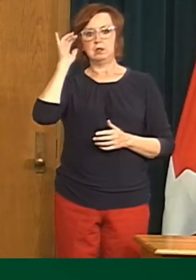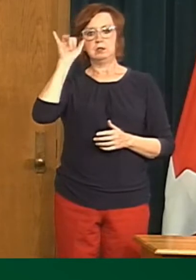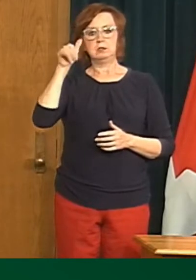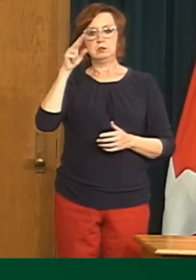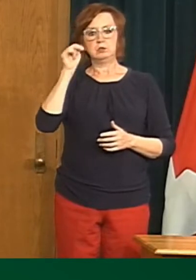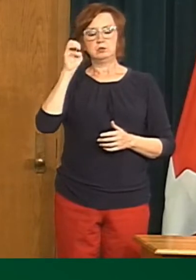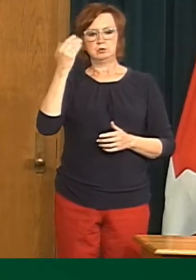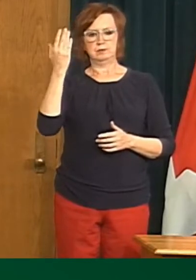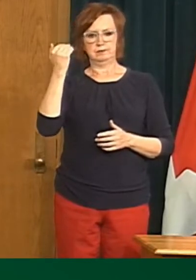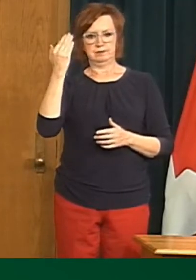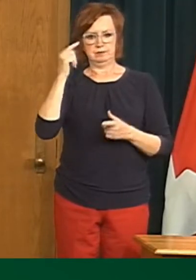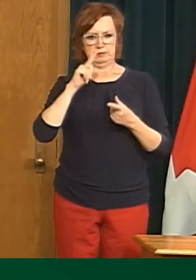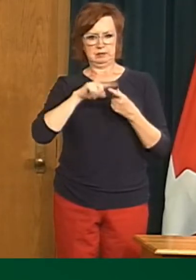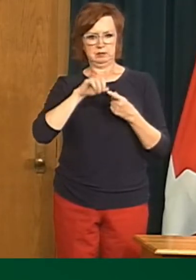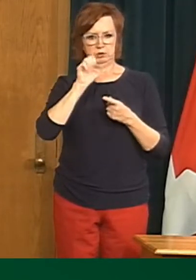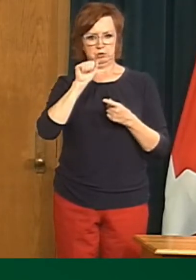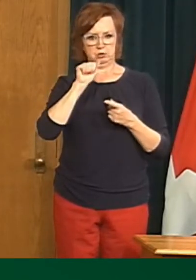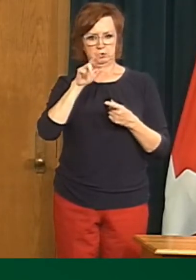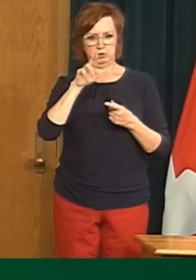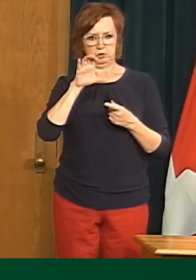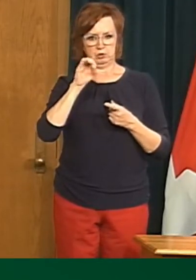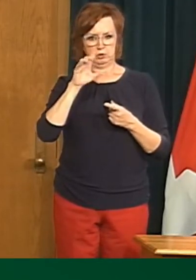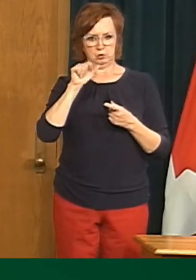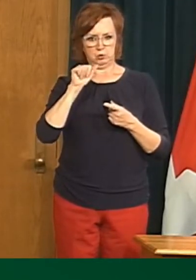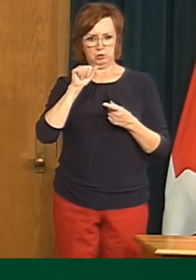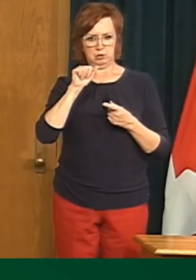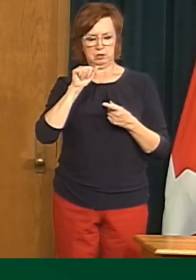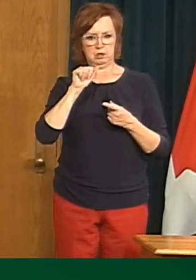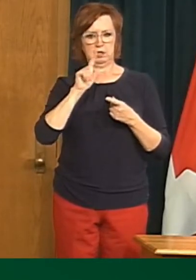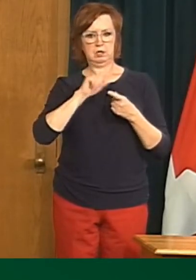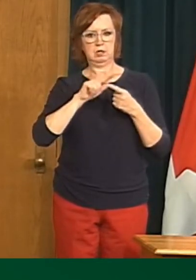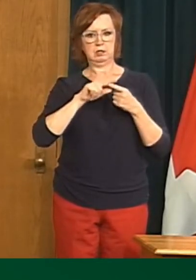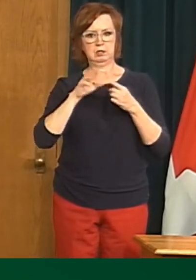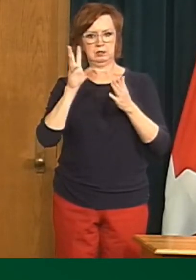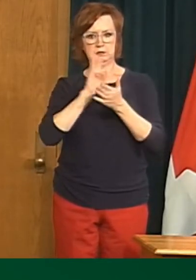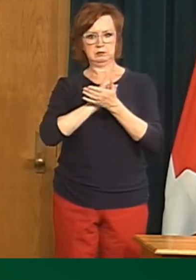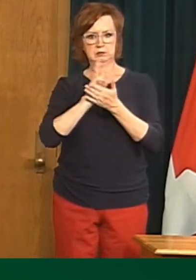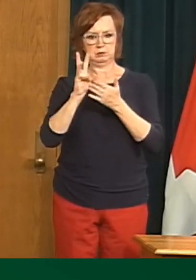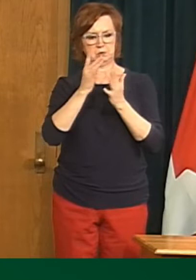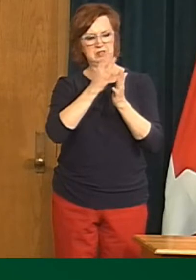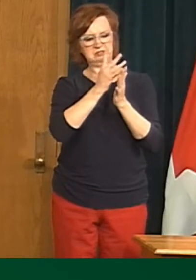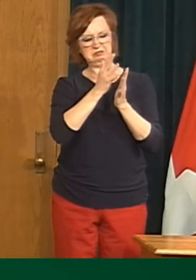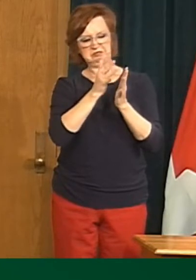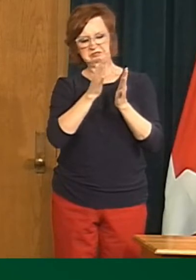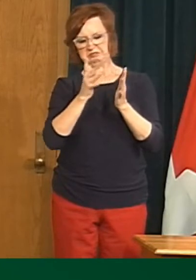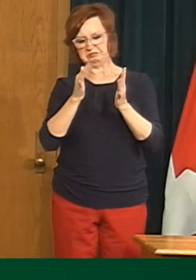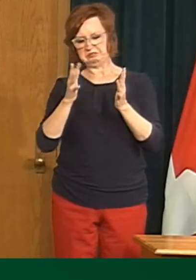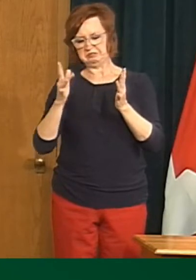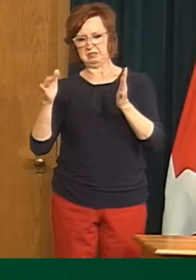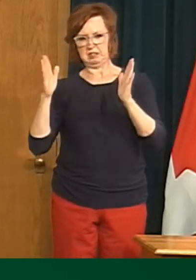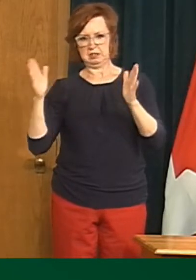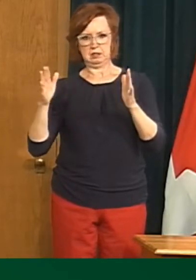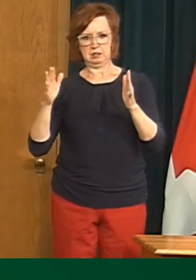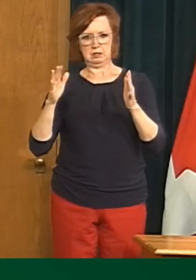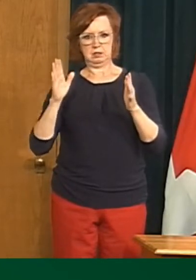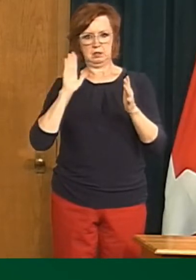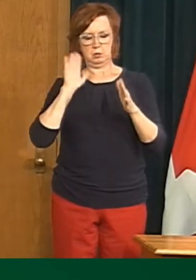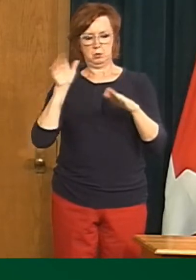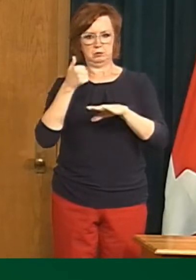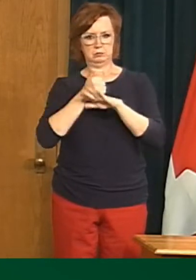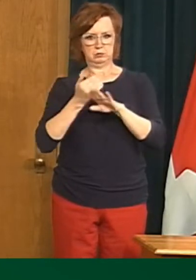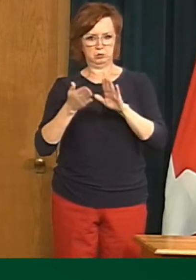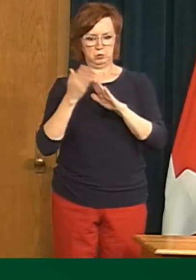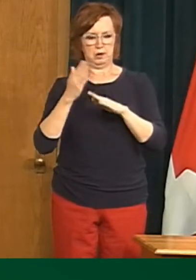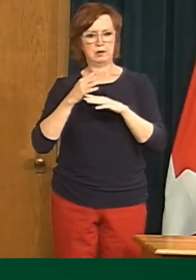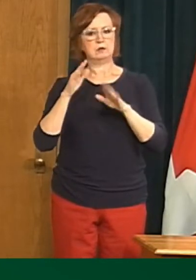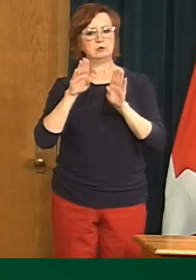to be open. Then I think if I heard correctly, it's going to last for about 6 weeks. And by the end of that 6 weeks, all should be up and running again. Was this always the original